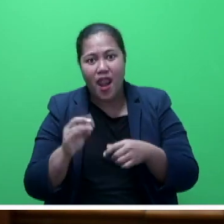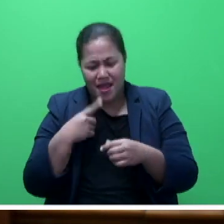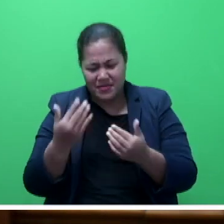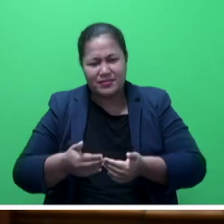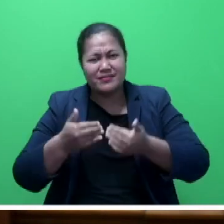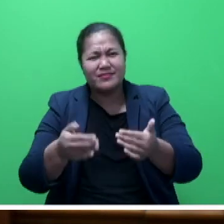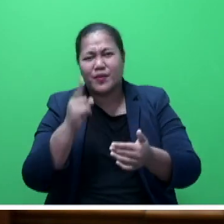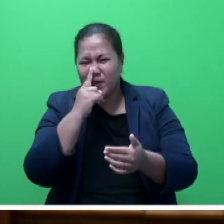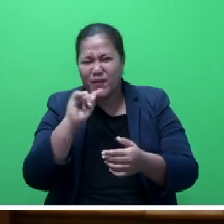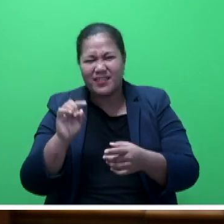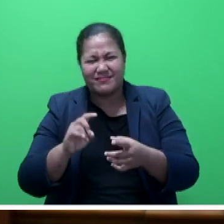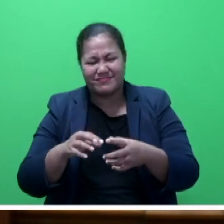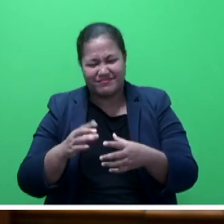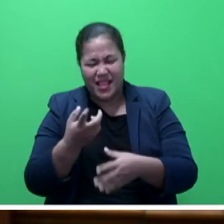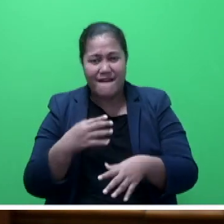Cyclone Harold.